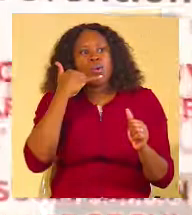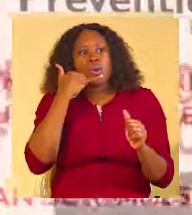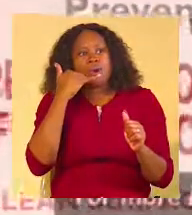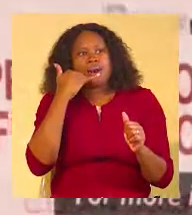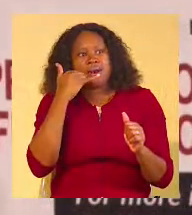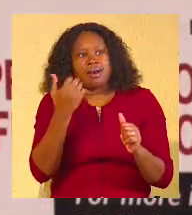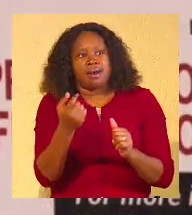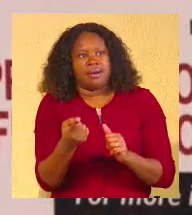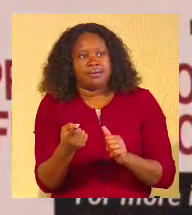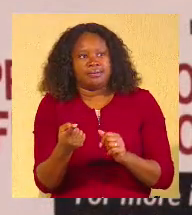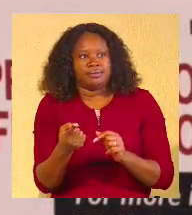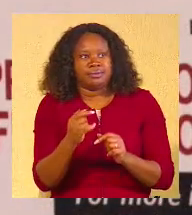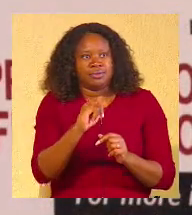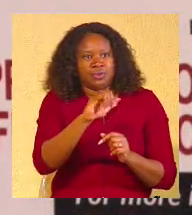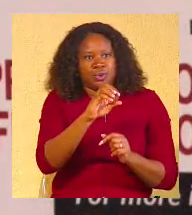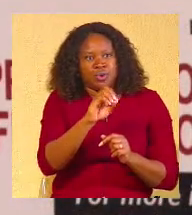Johannes